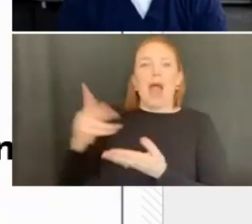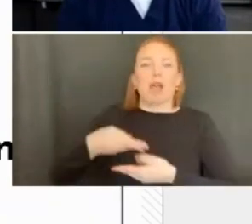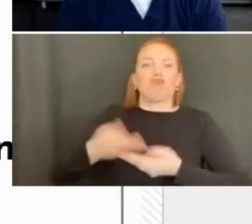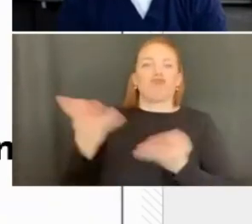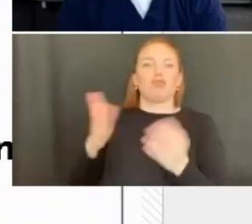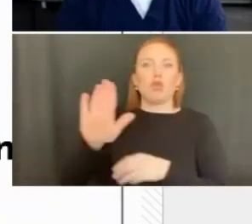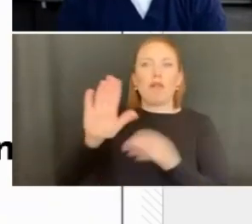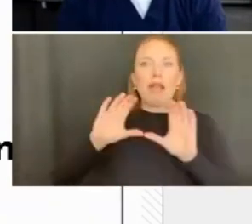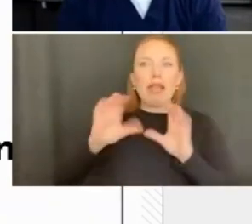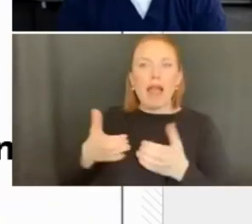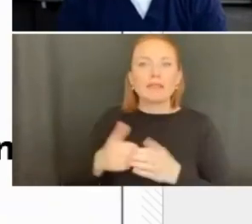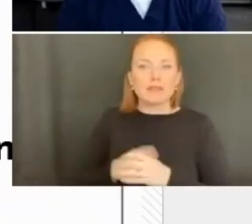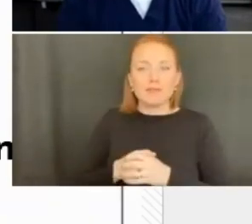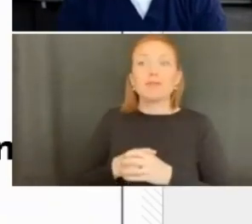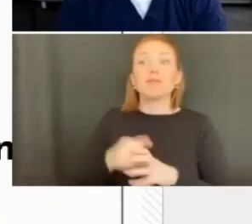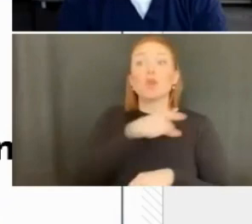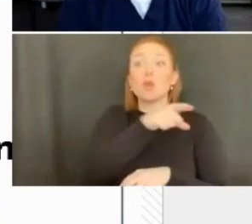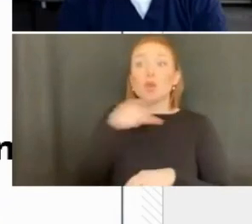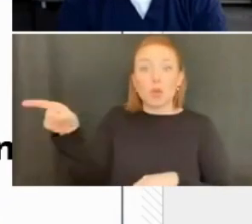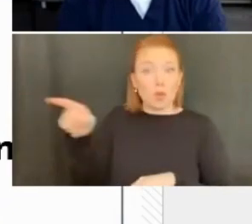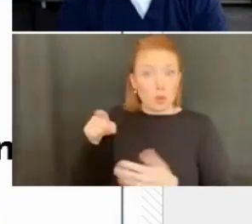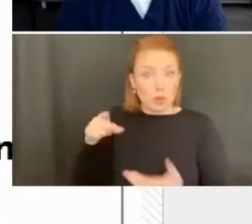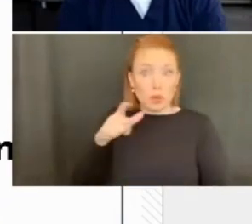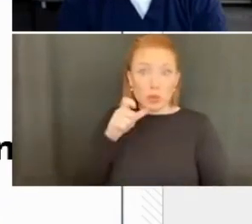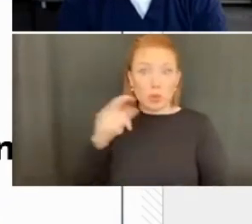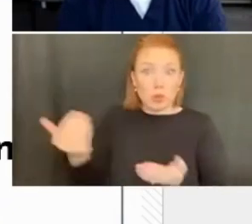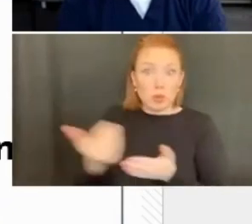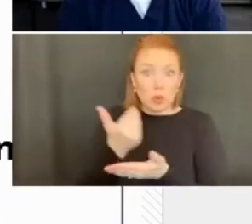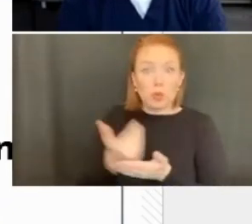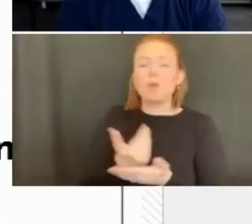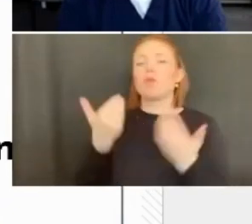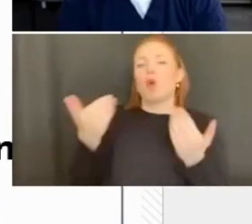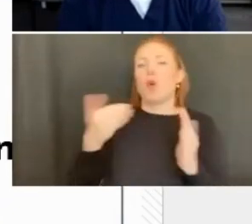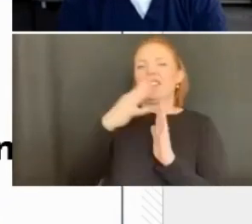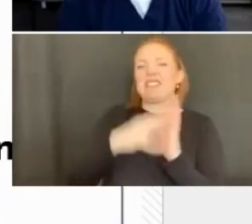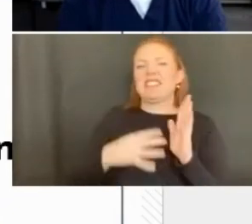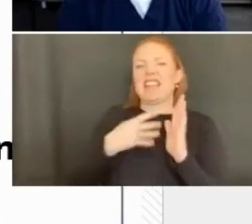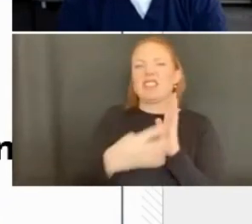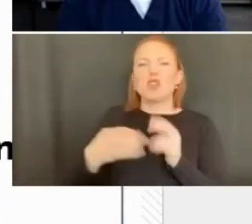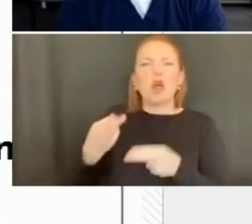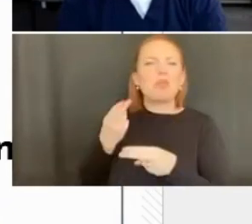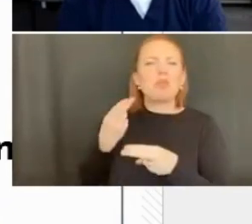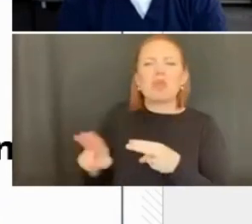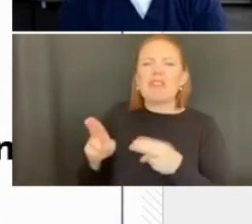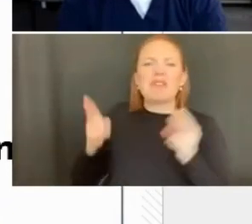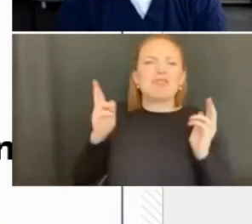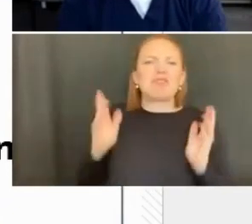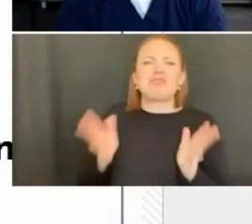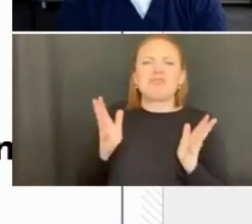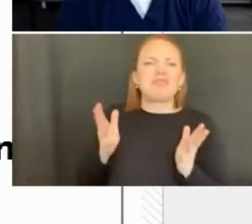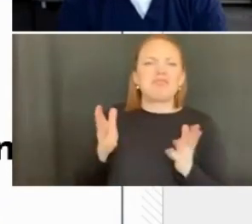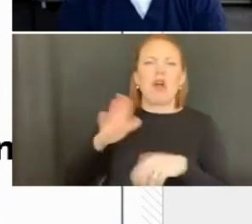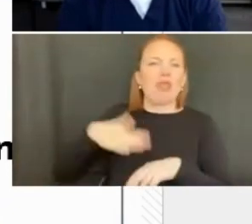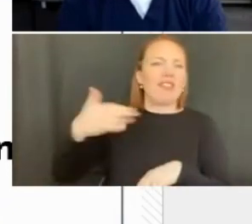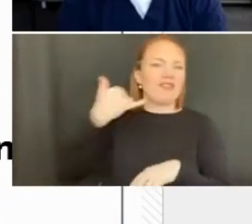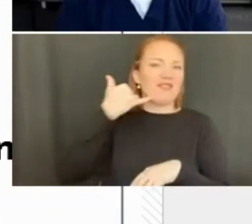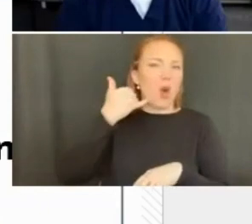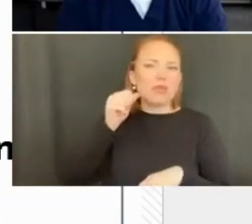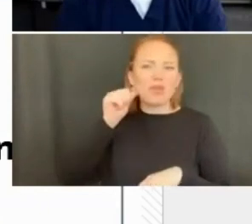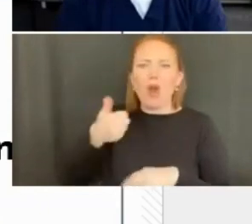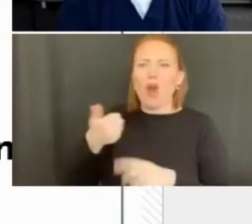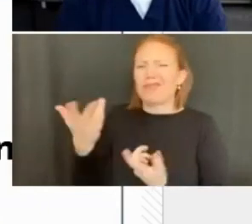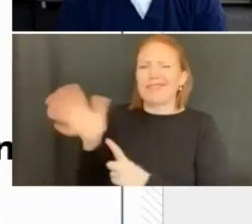like to do for those who are new to us is to schedule a brief conversation on the phone tomorrow, 5